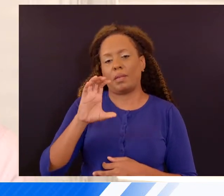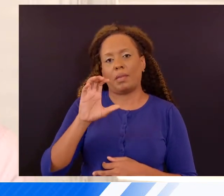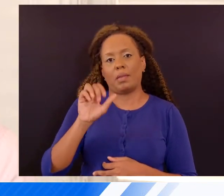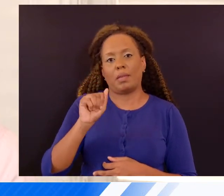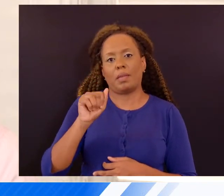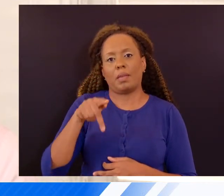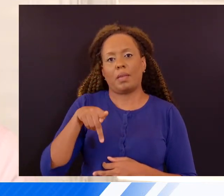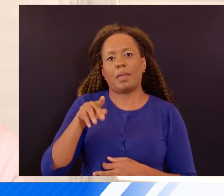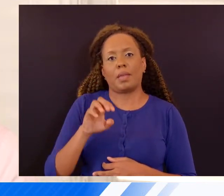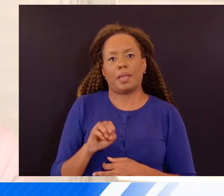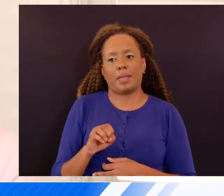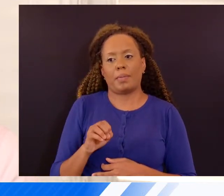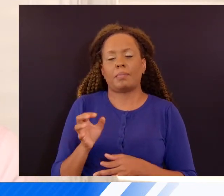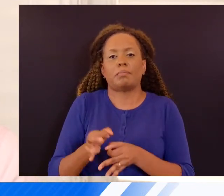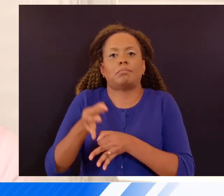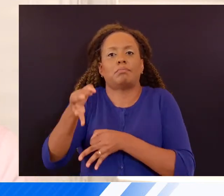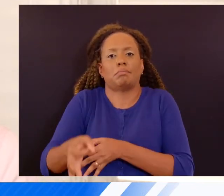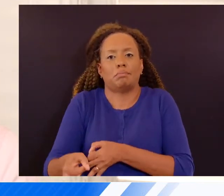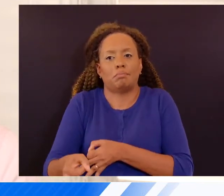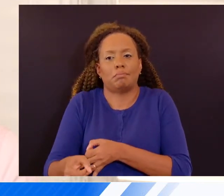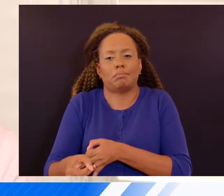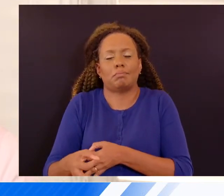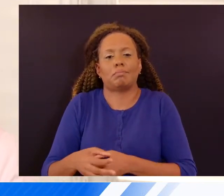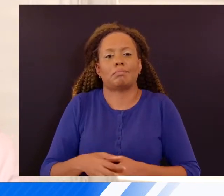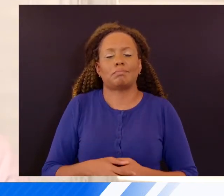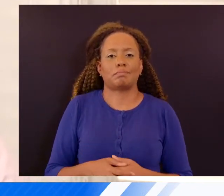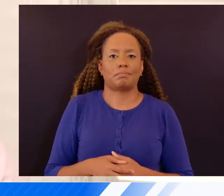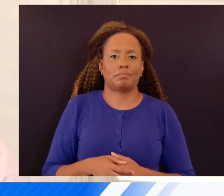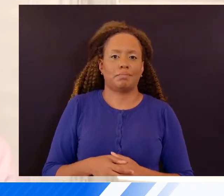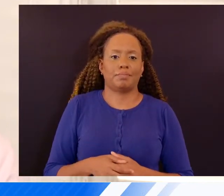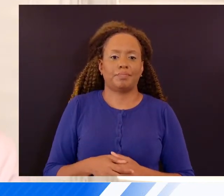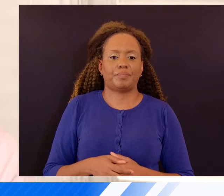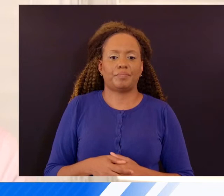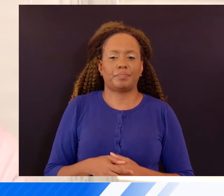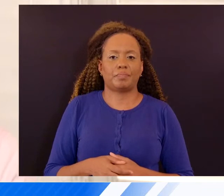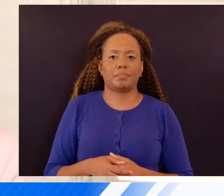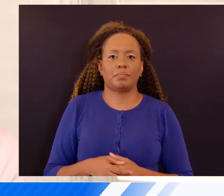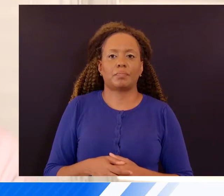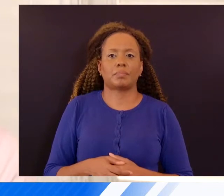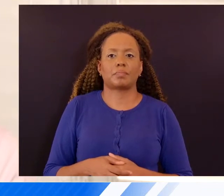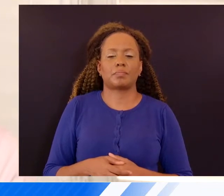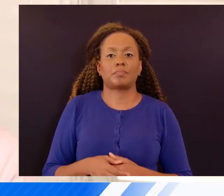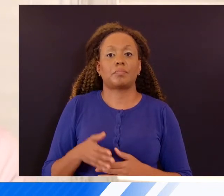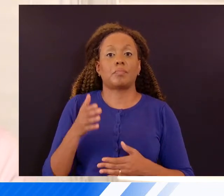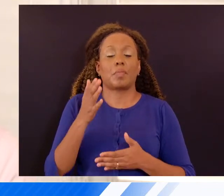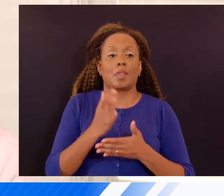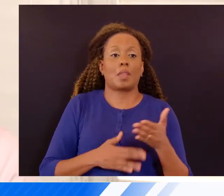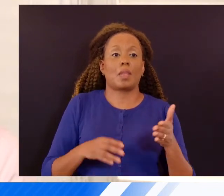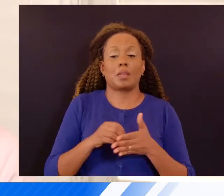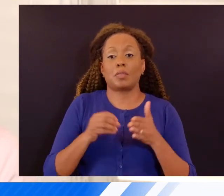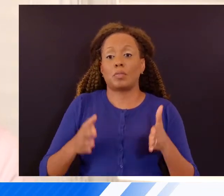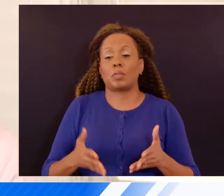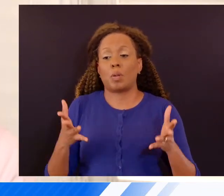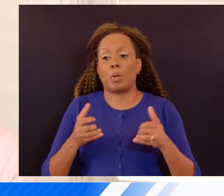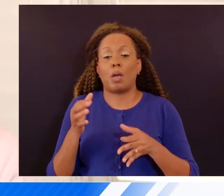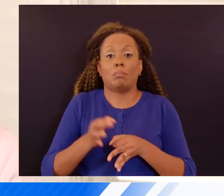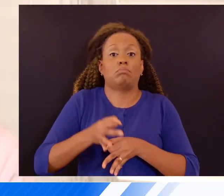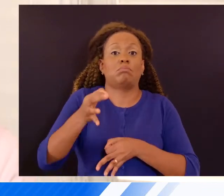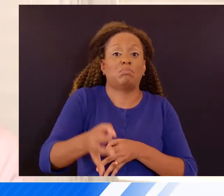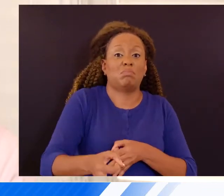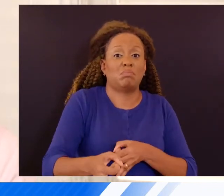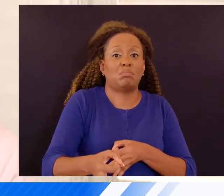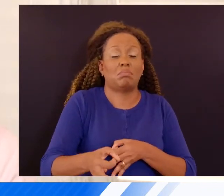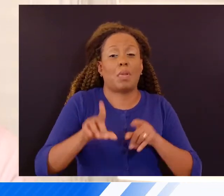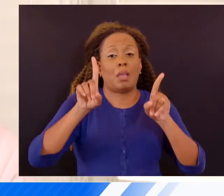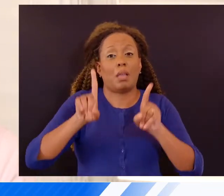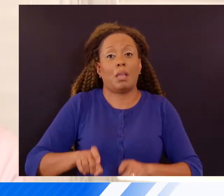deferrals that have been requested. While students have indicated their desire to defer the writing of their examinations at